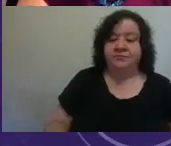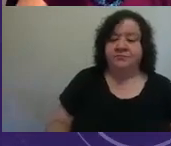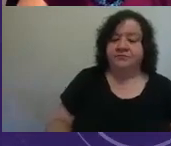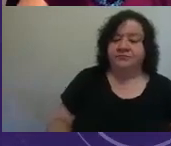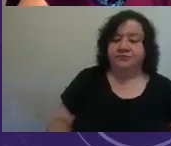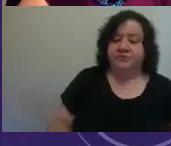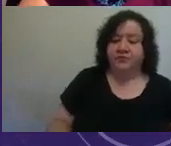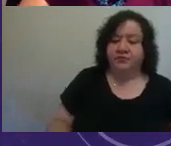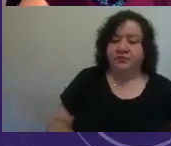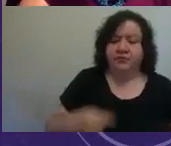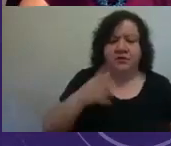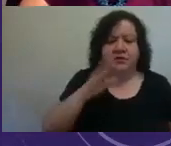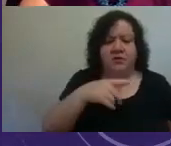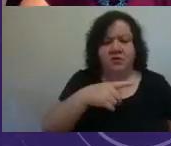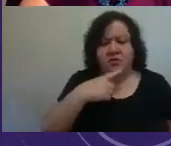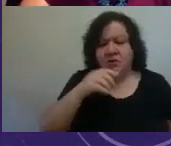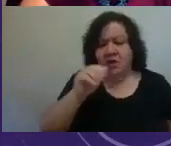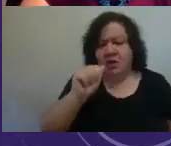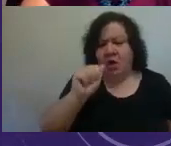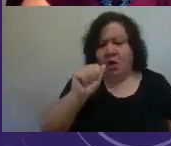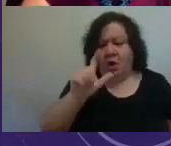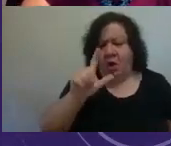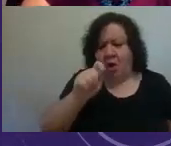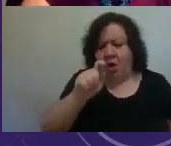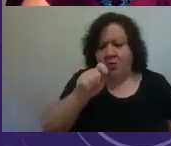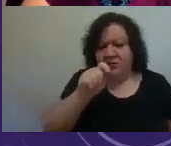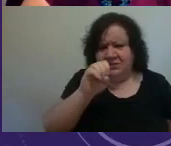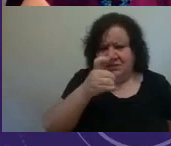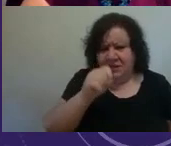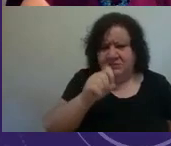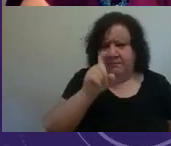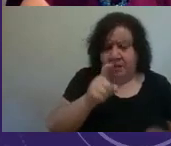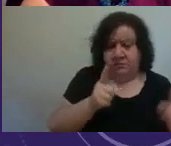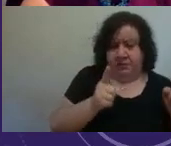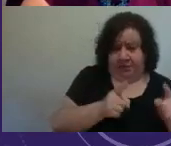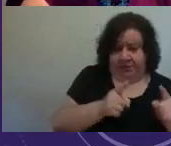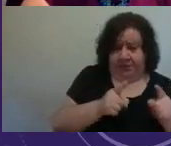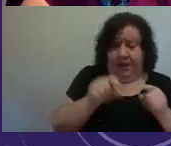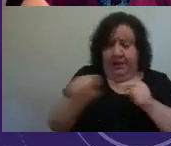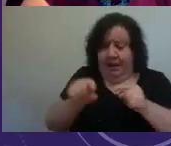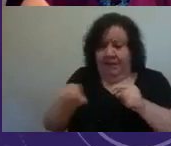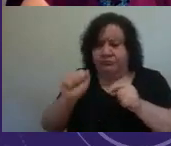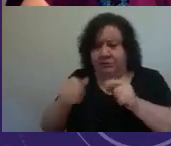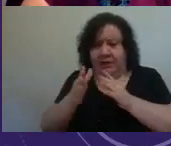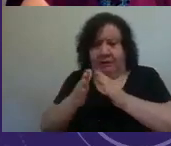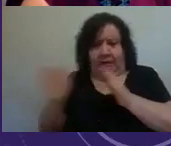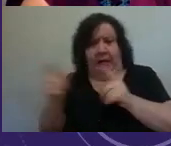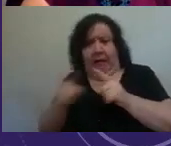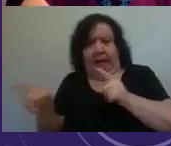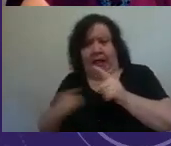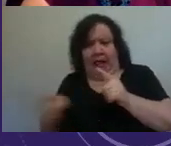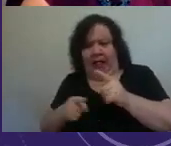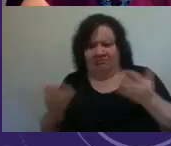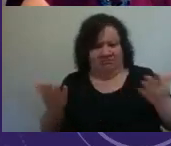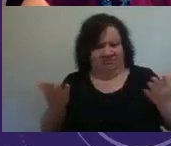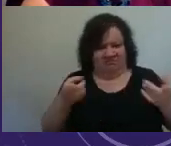Because the alt text is something that a screen reader reads. Alt text on a screen